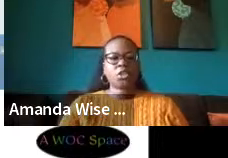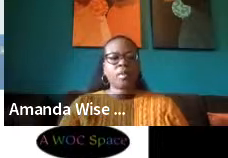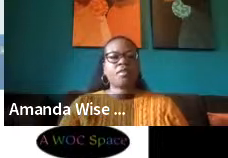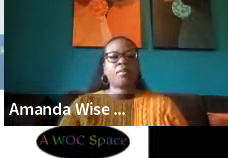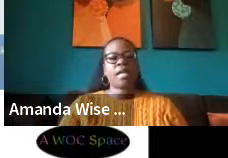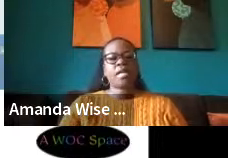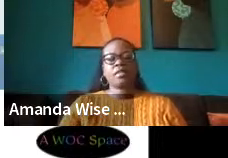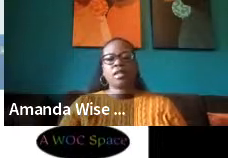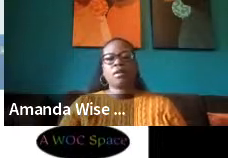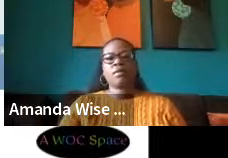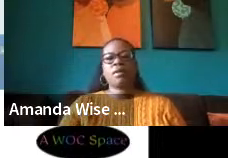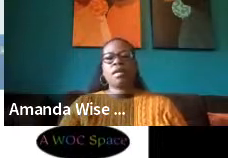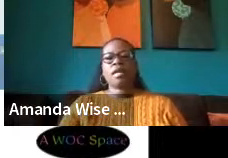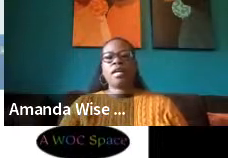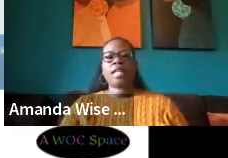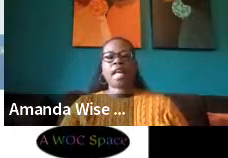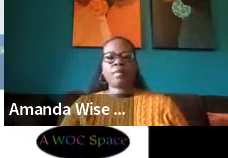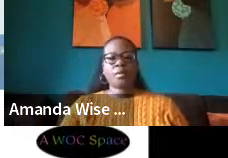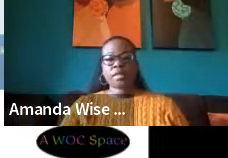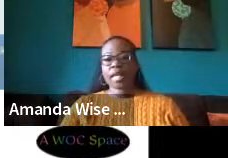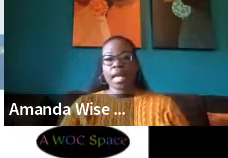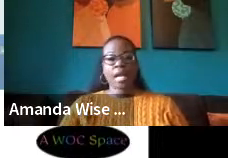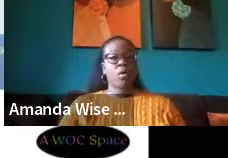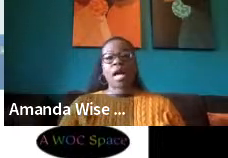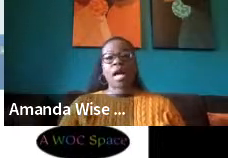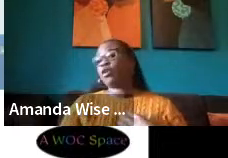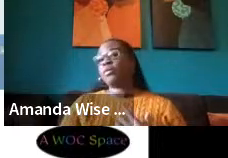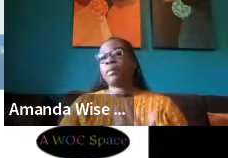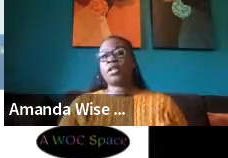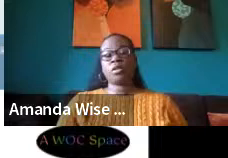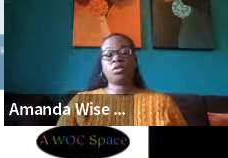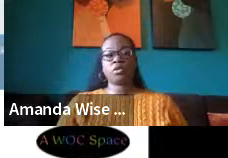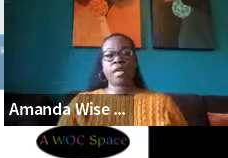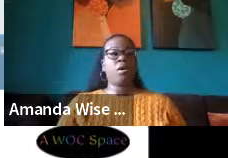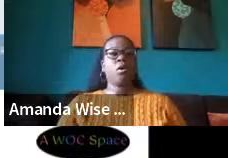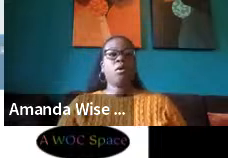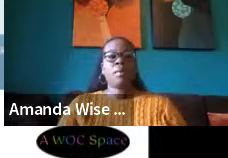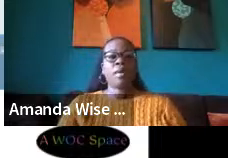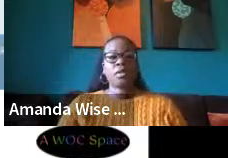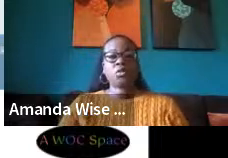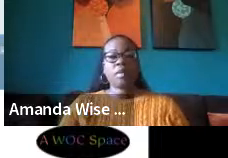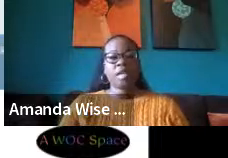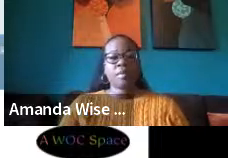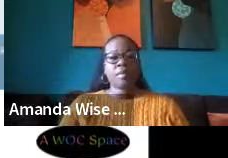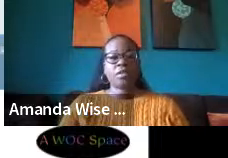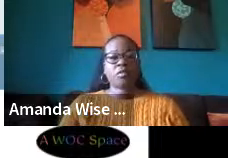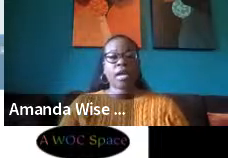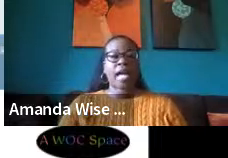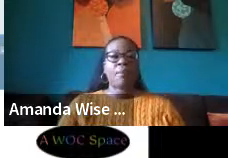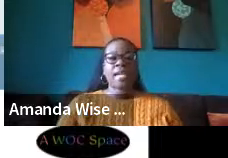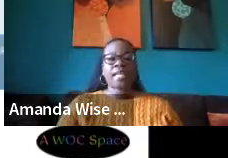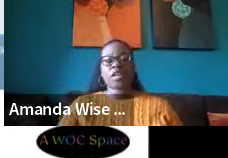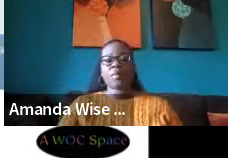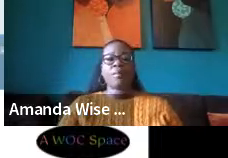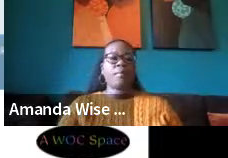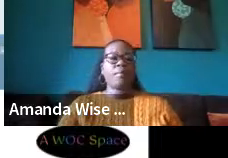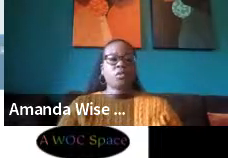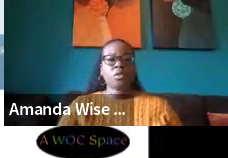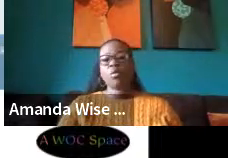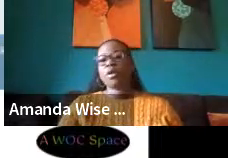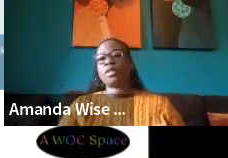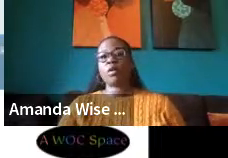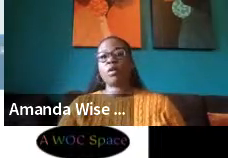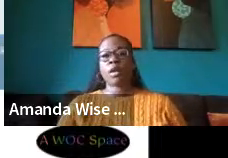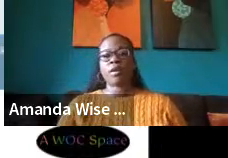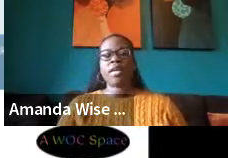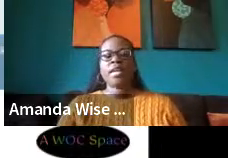decision that you have to make. And so a lot of people say, hey, well, I don't put my children on my social media pages, right? I mean, I talk about my